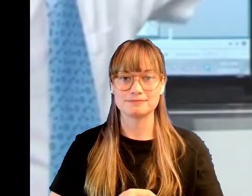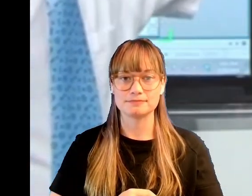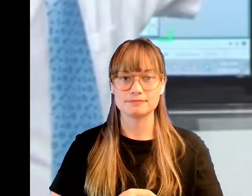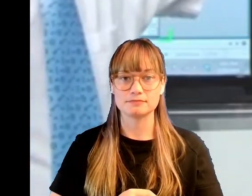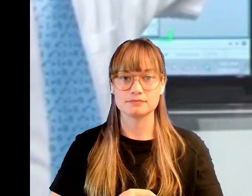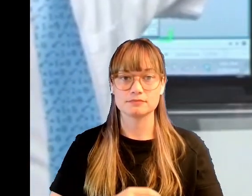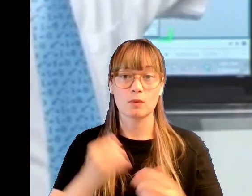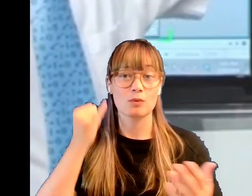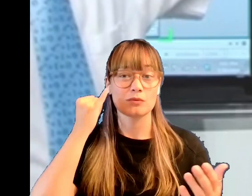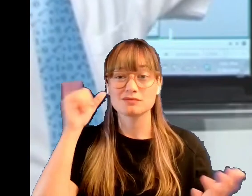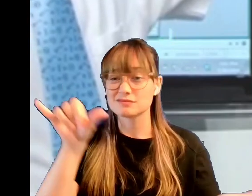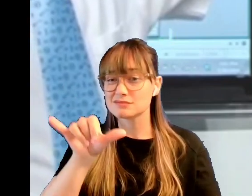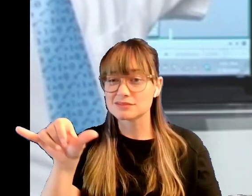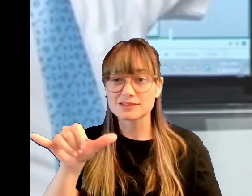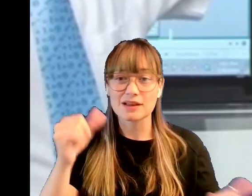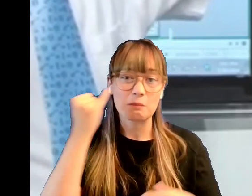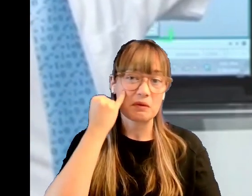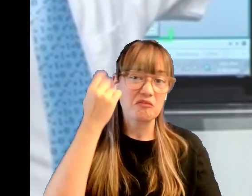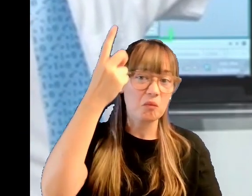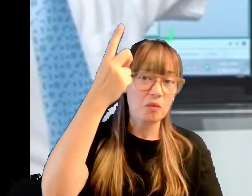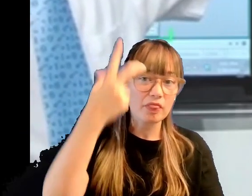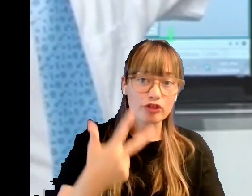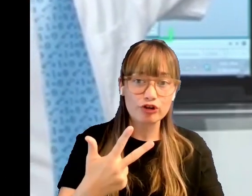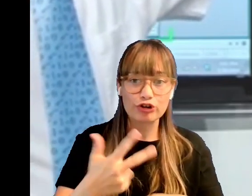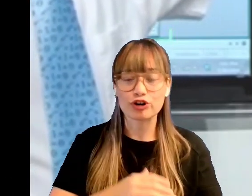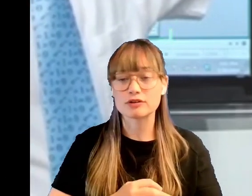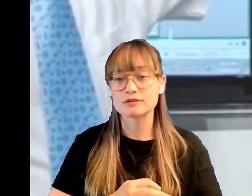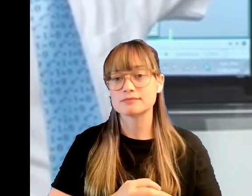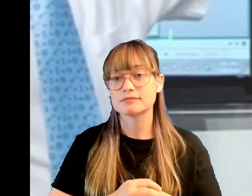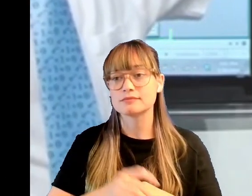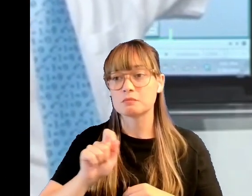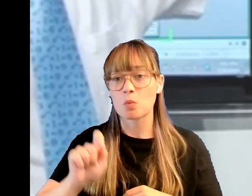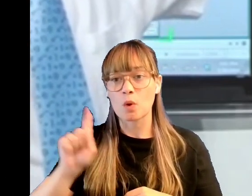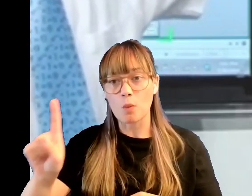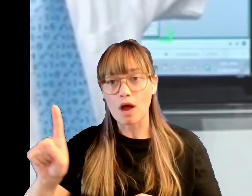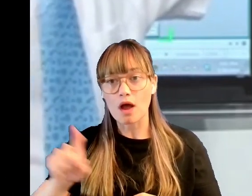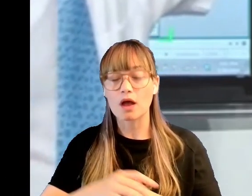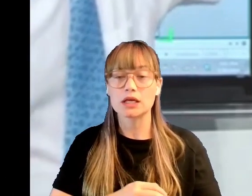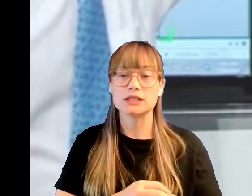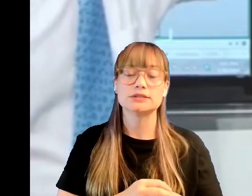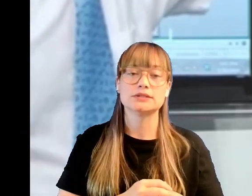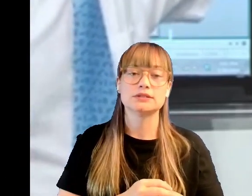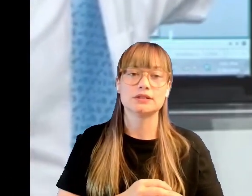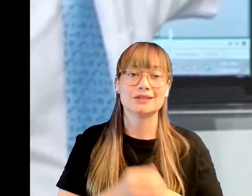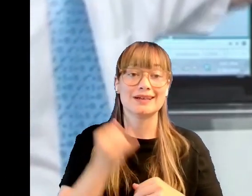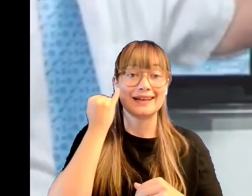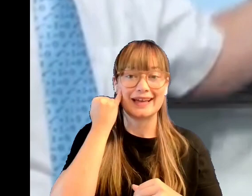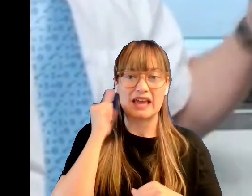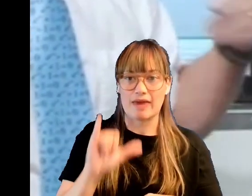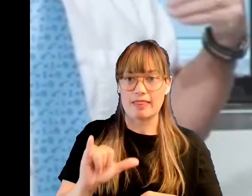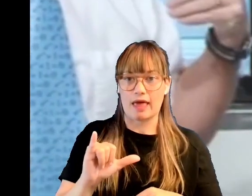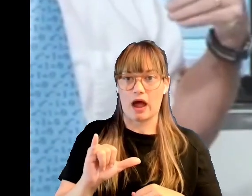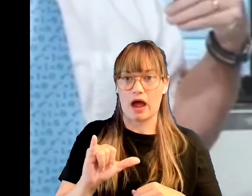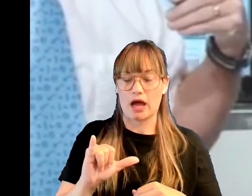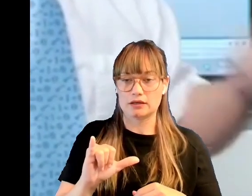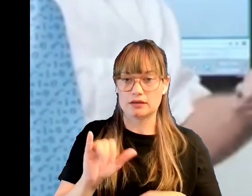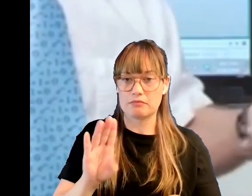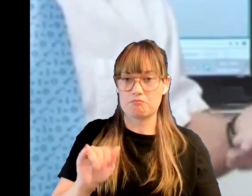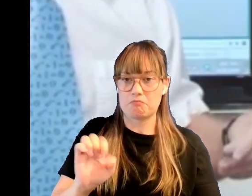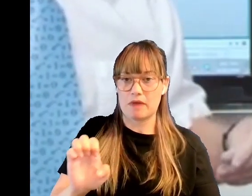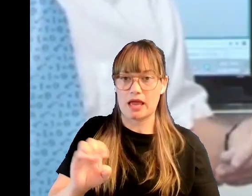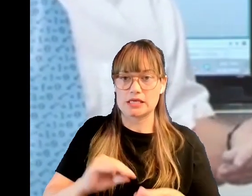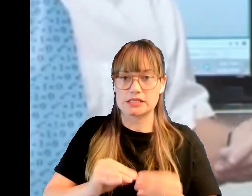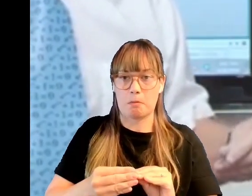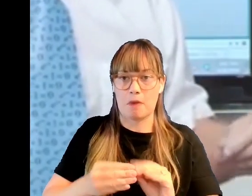Now, if I did 1/3 to the x, if I did 0.1 to the x, if my base was